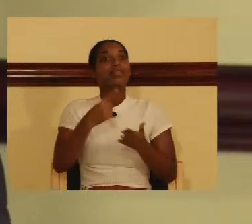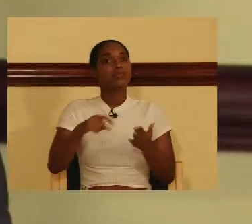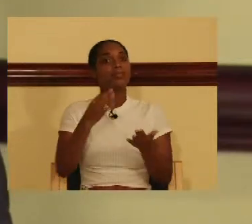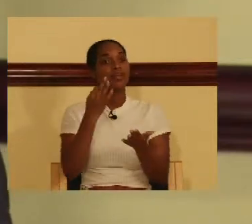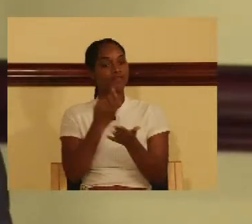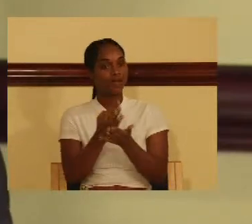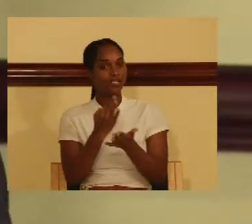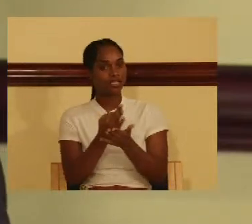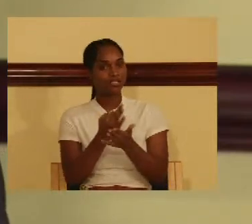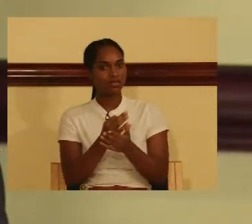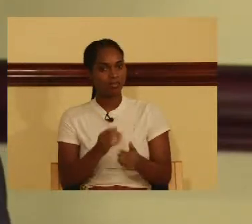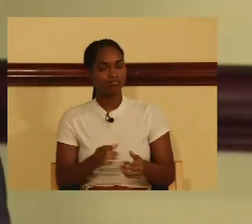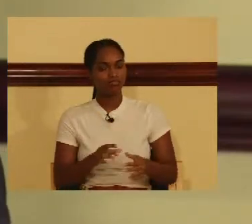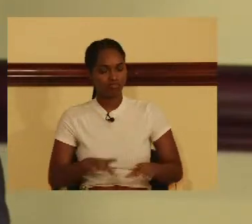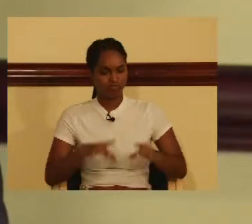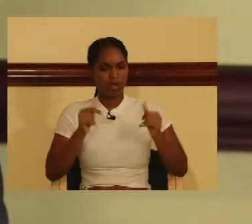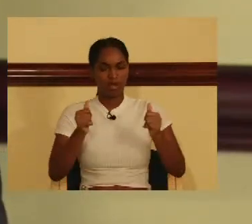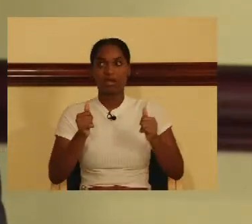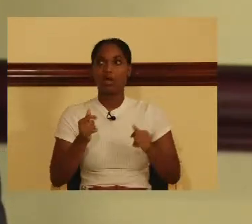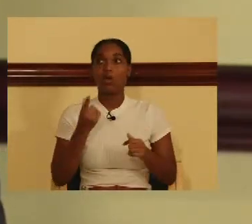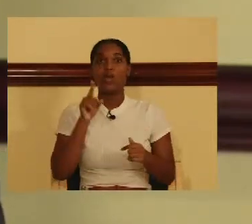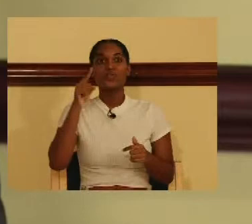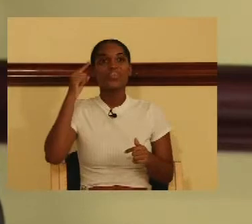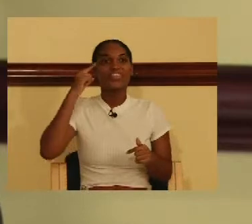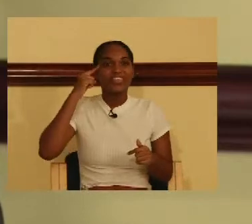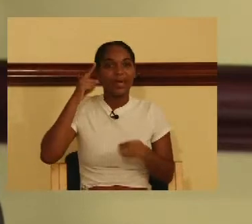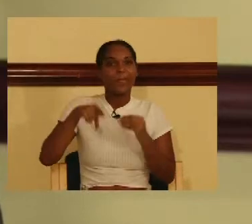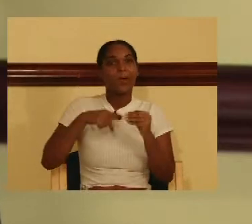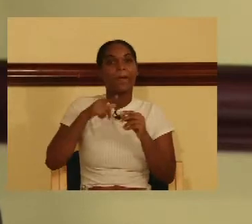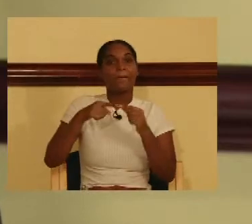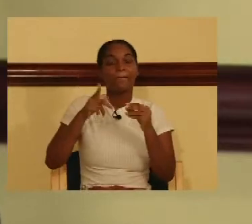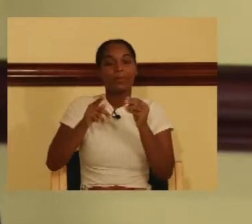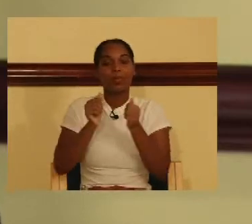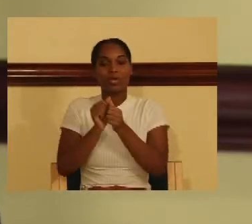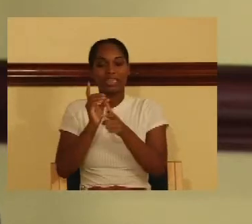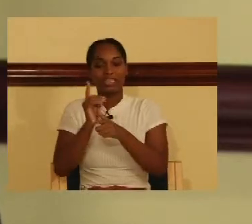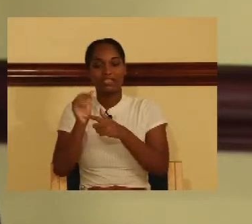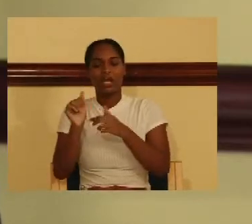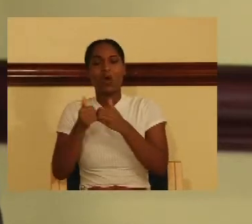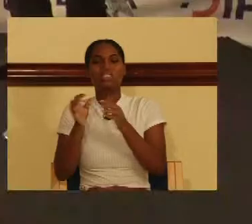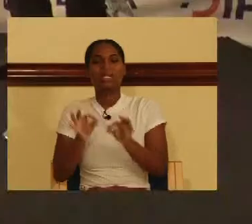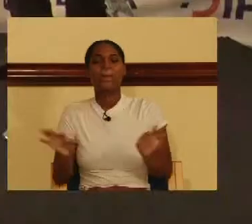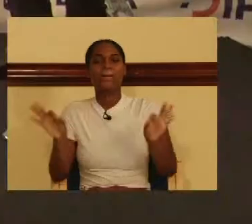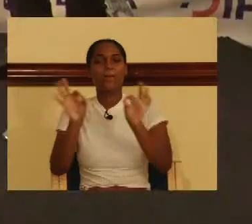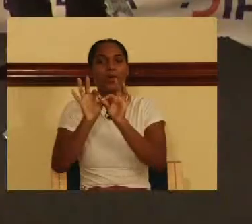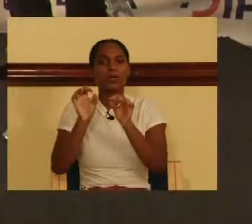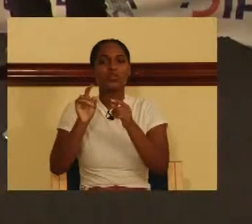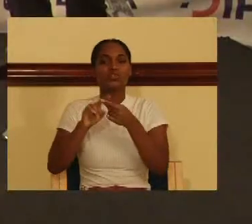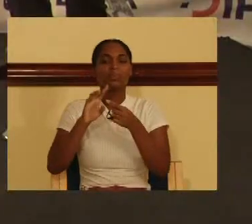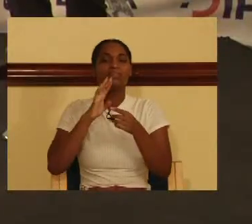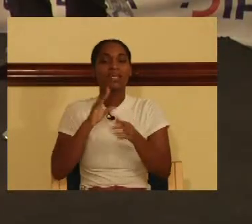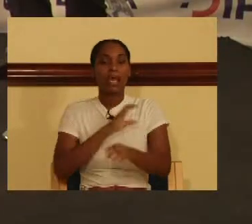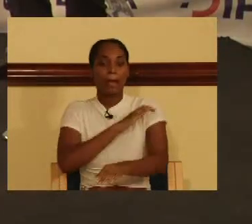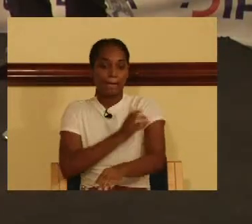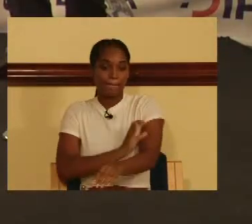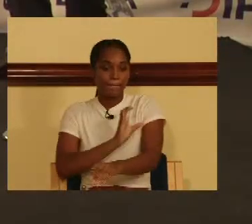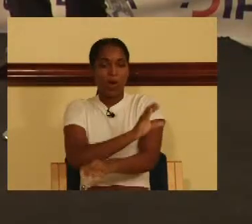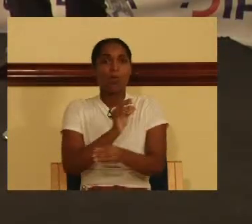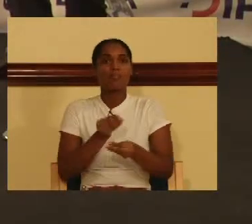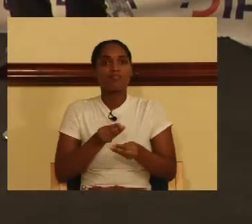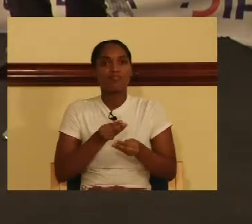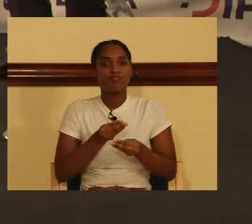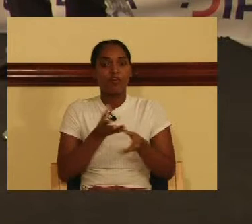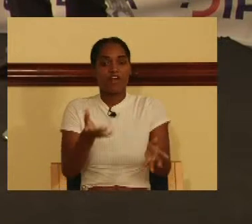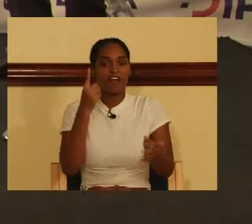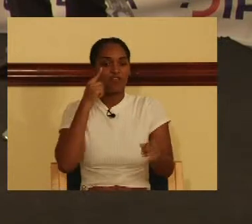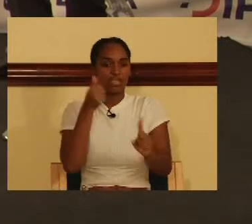financially prudent. Dr. Hendricks, when you think of persons with disabilities, how important it is for them to also be empowered to provide for themselves as best